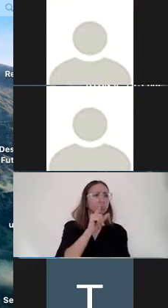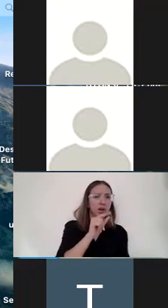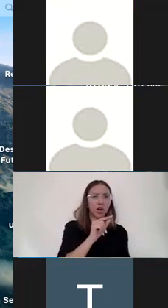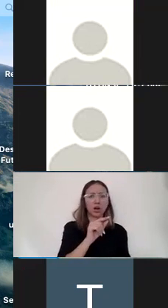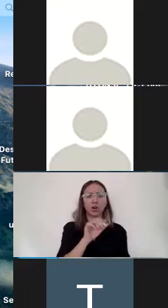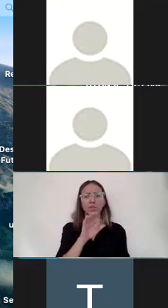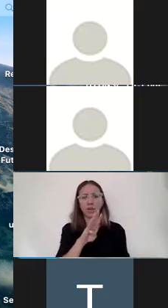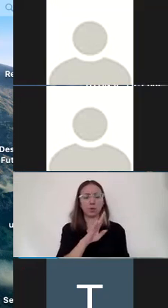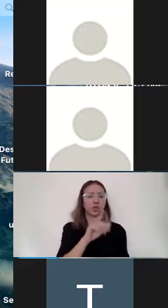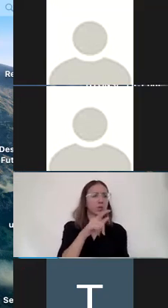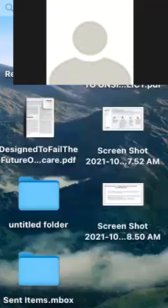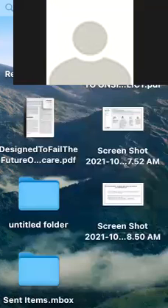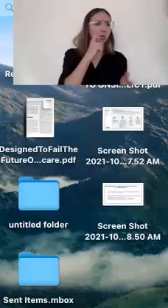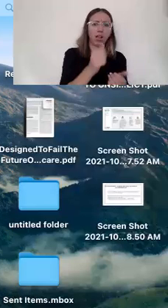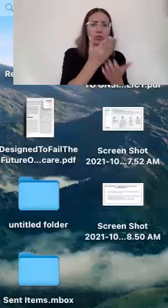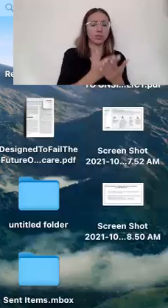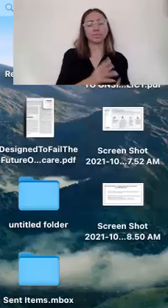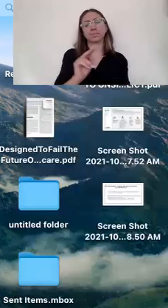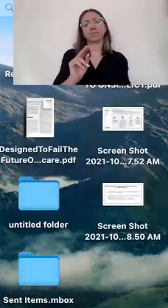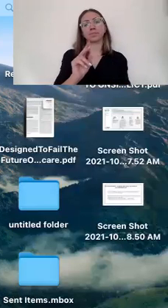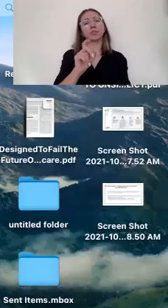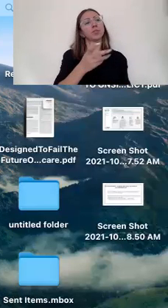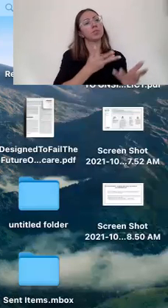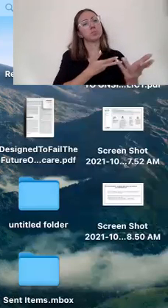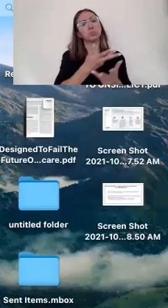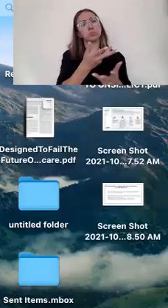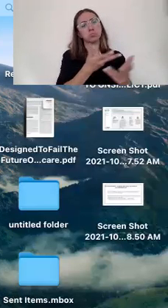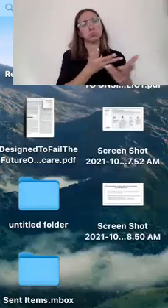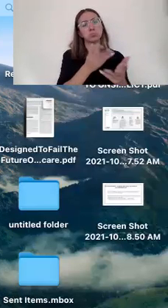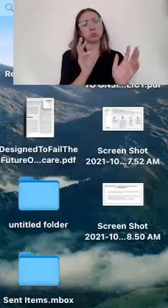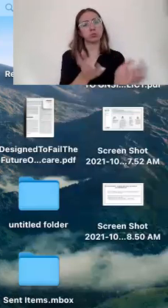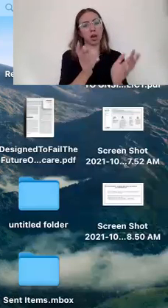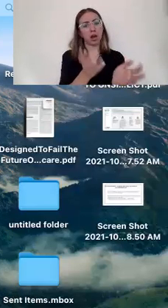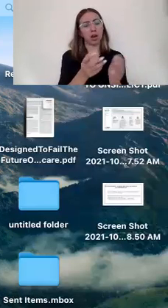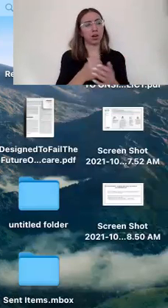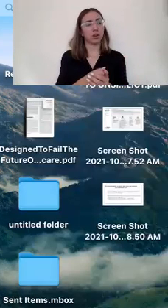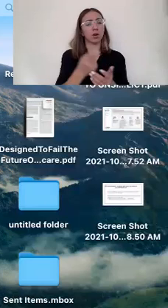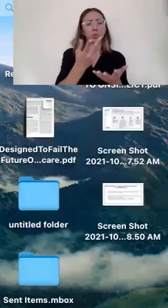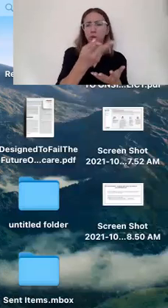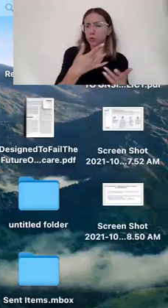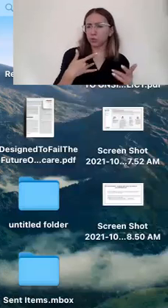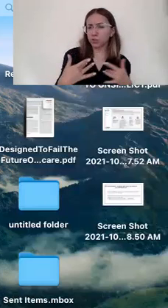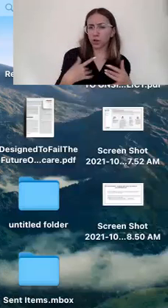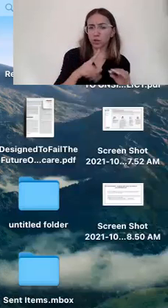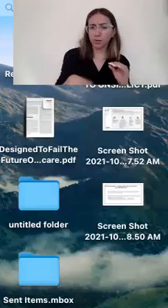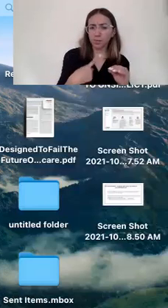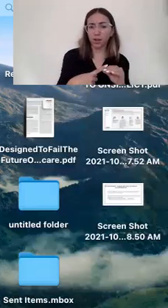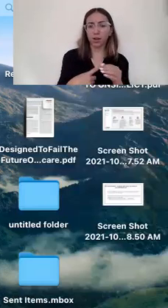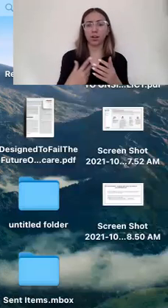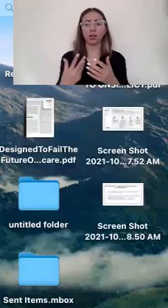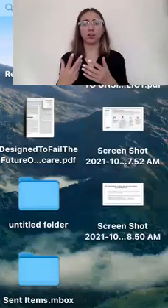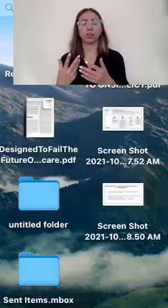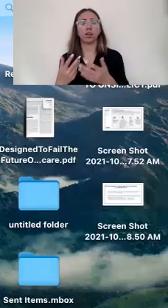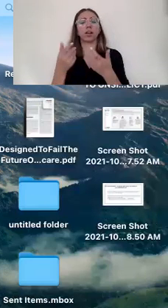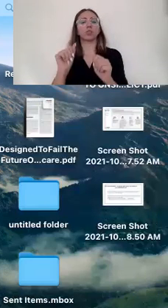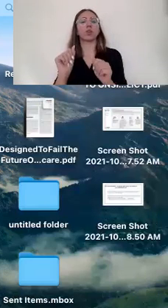don't follow science. You don't follow knowledge. You got to engage them in conversations. What is it that, is concerning you? What is really at the root of this? And try to